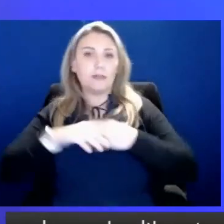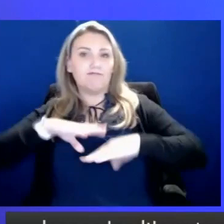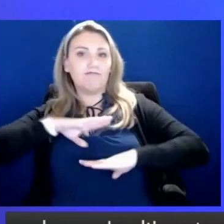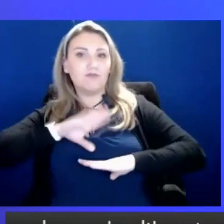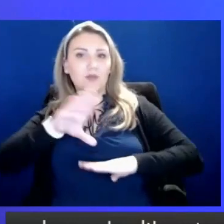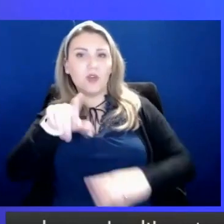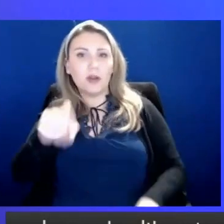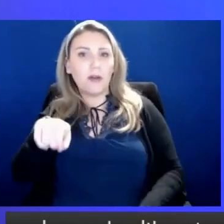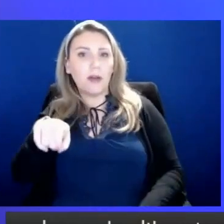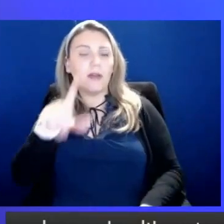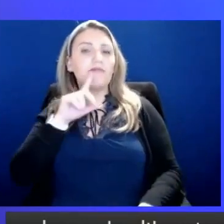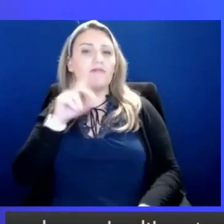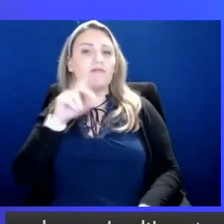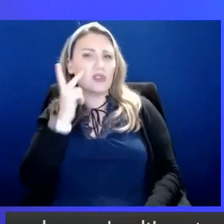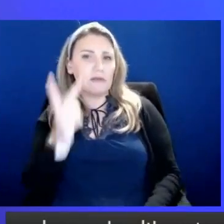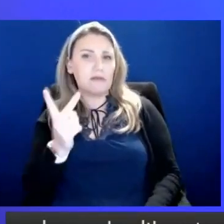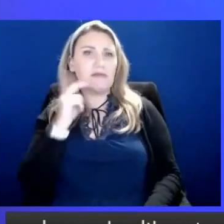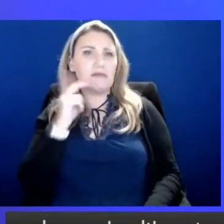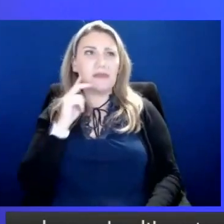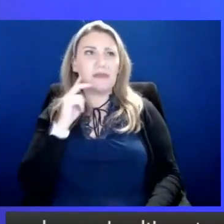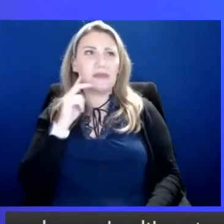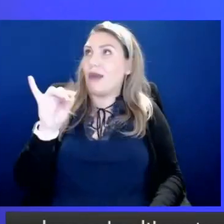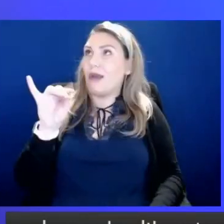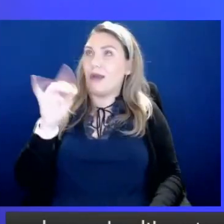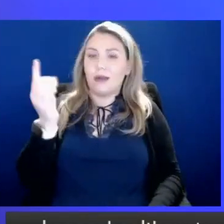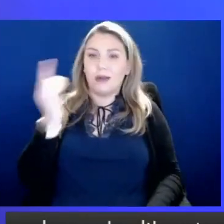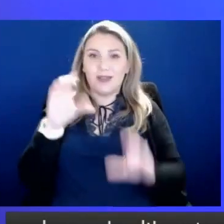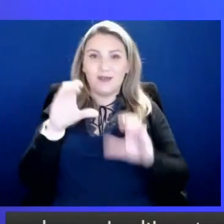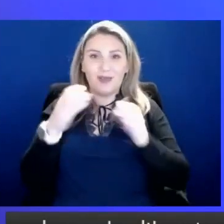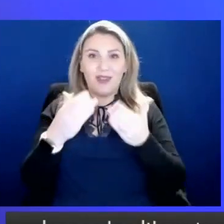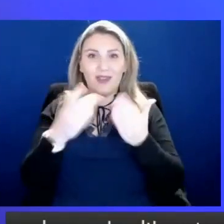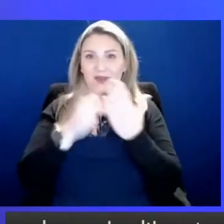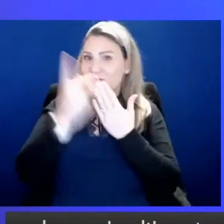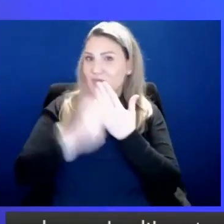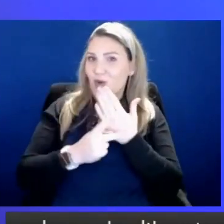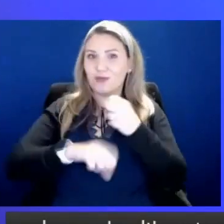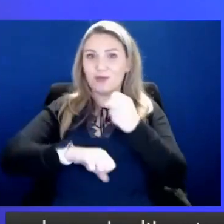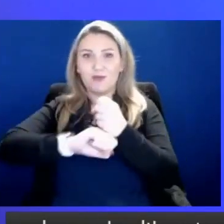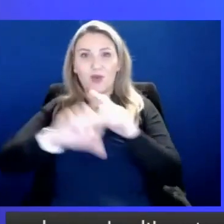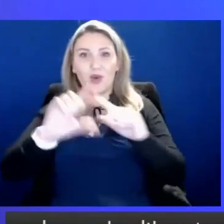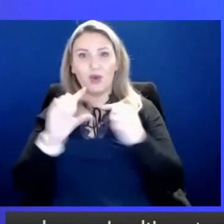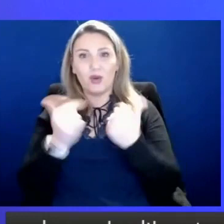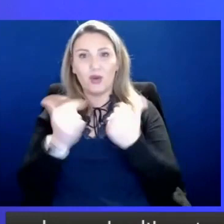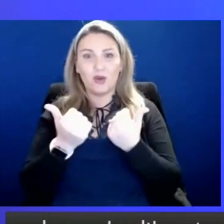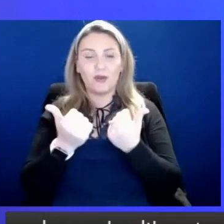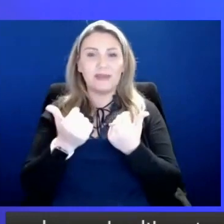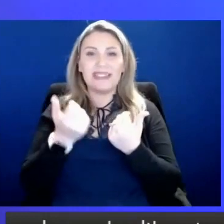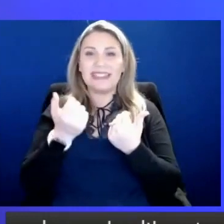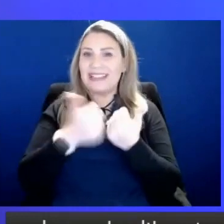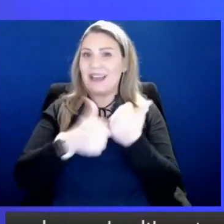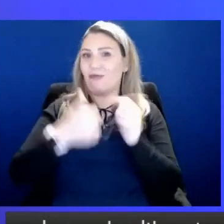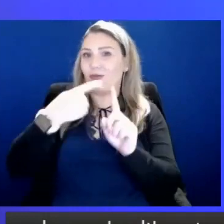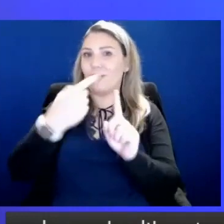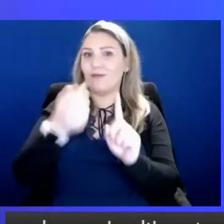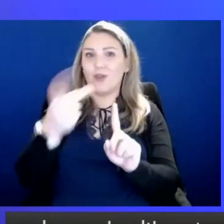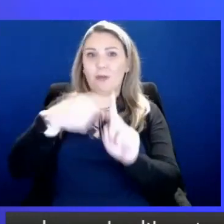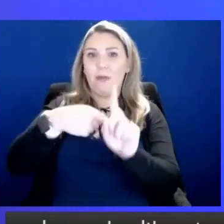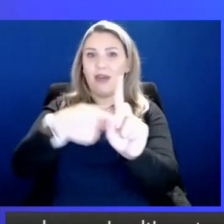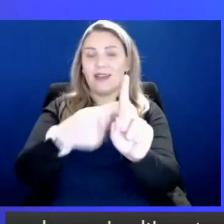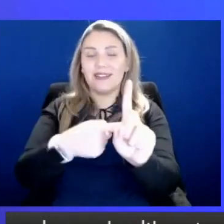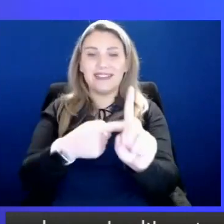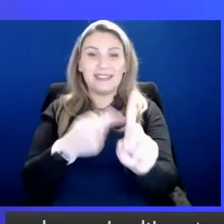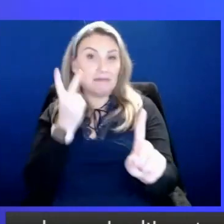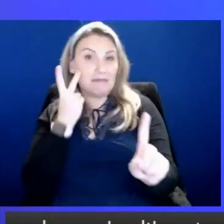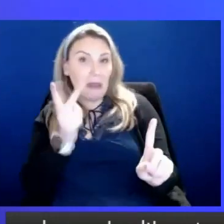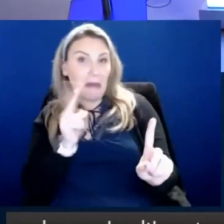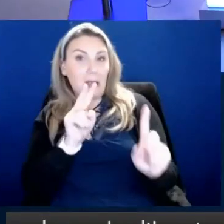think, like 80 some classes, presentations, programs, support groups every couple months. So take a look, and there might be something there for